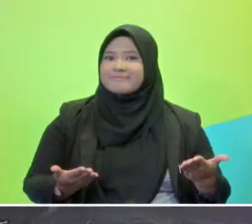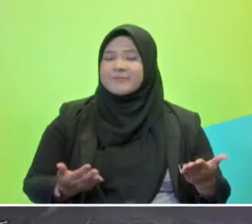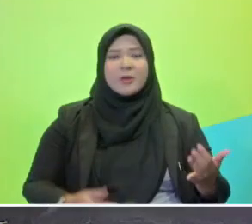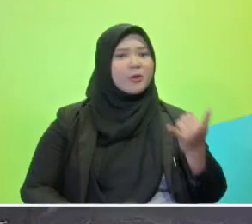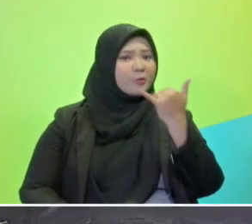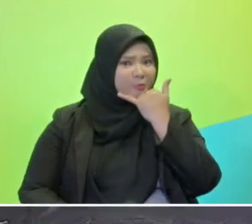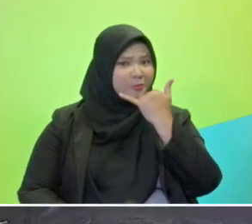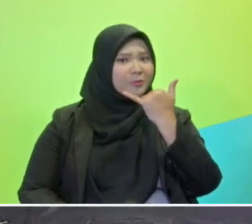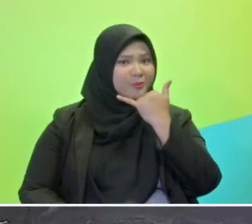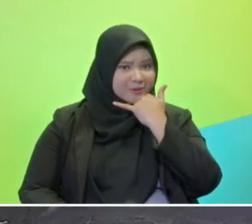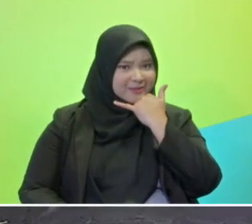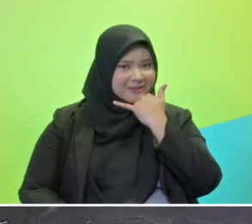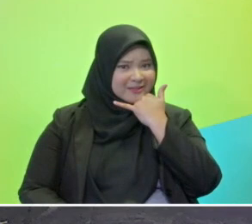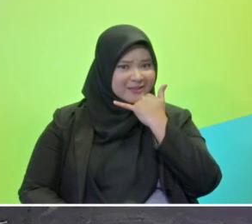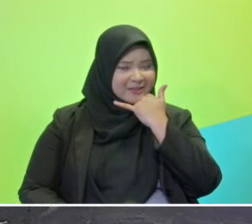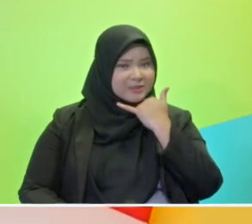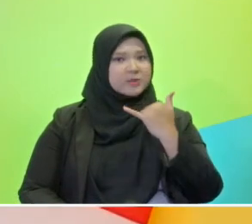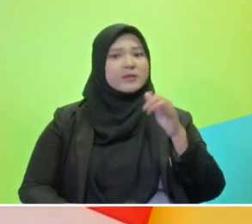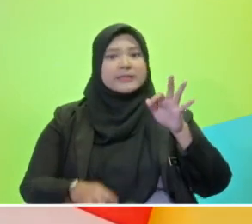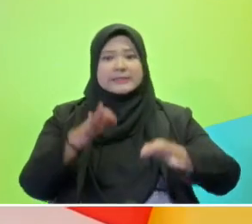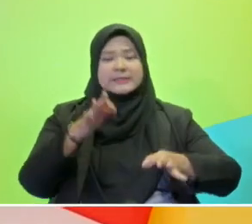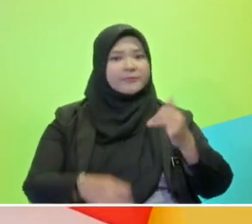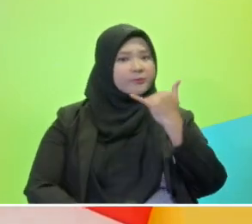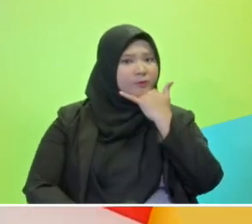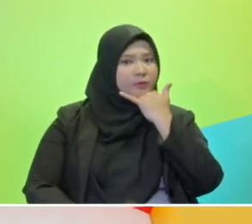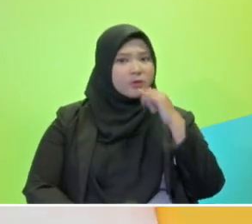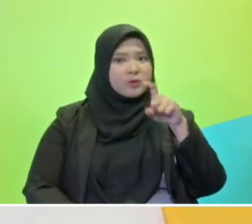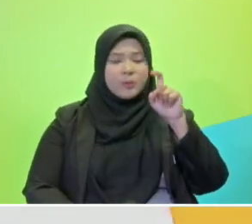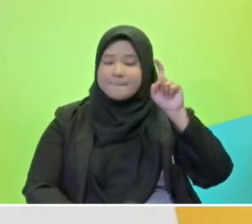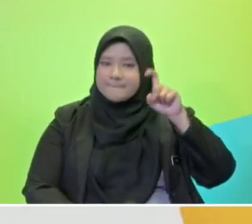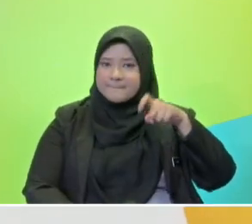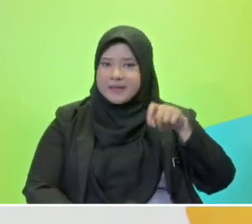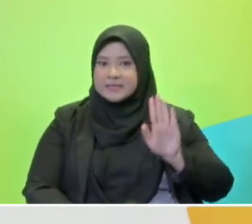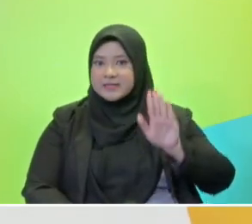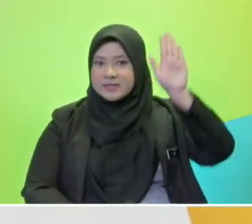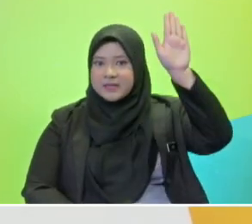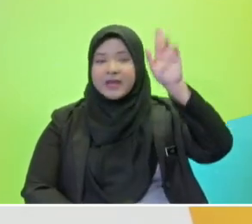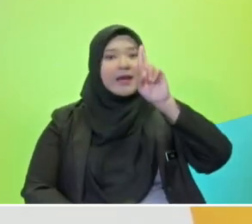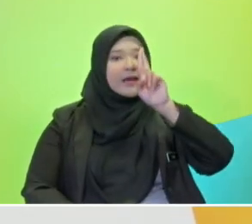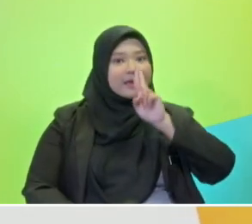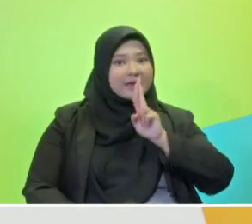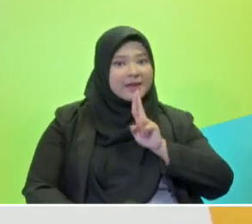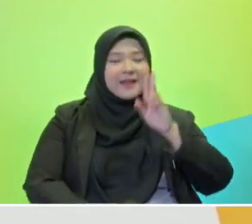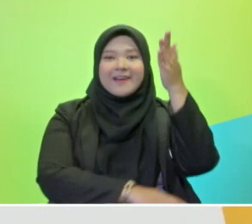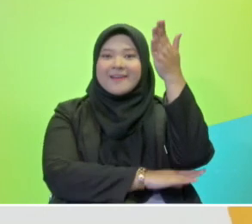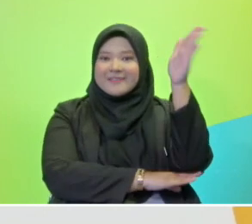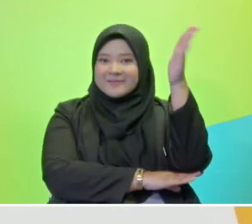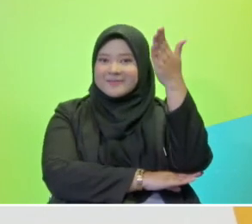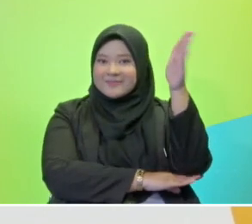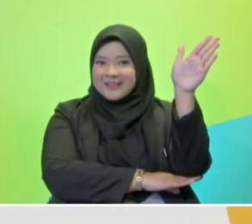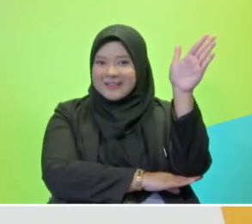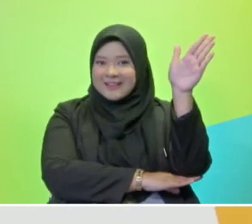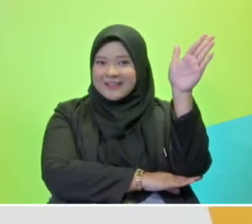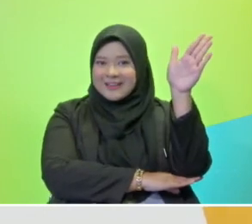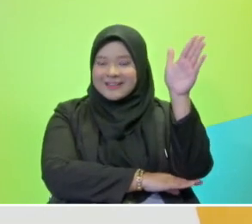flag. Okay. Got it? All right. Now, are you ready? If you get it correct, Abang Irfan